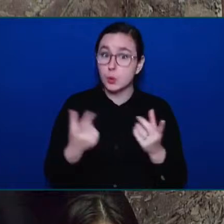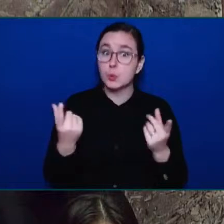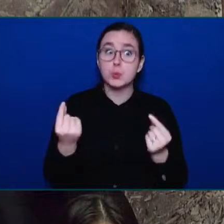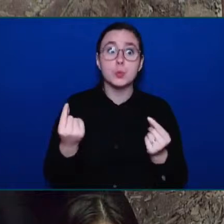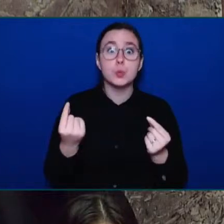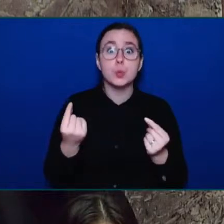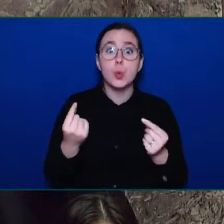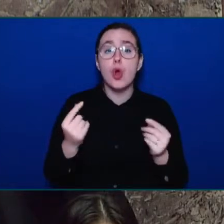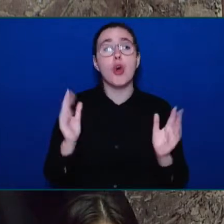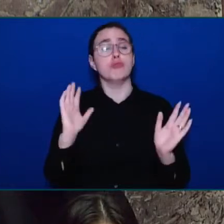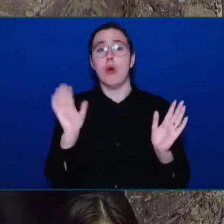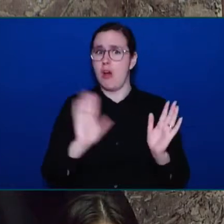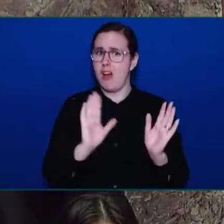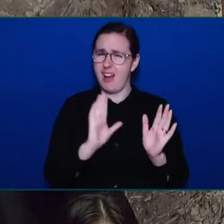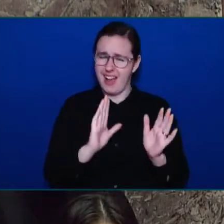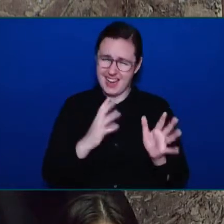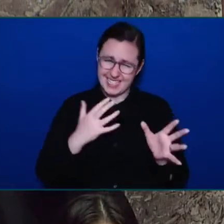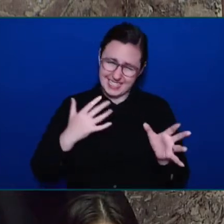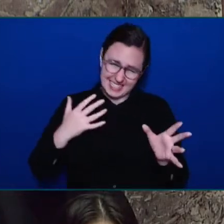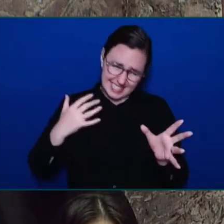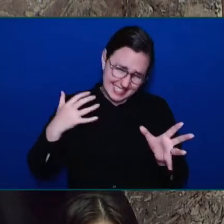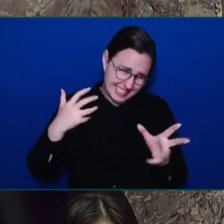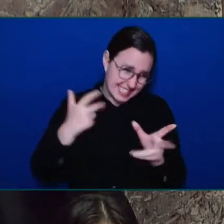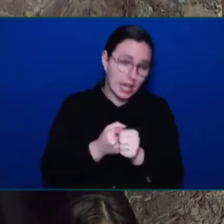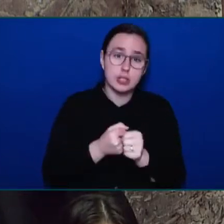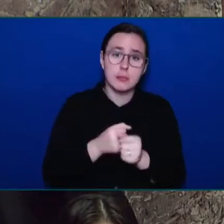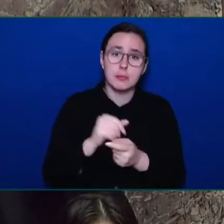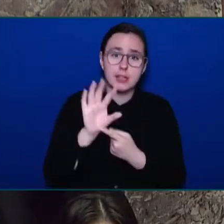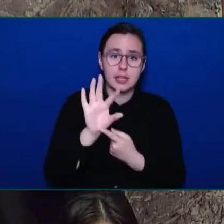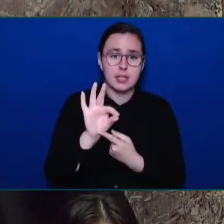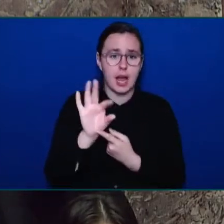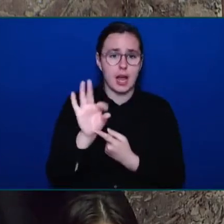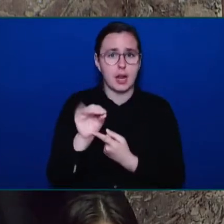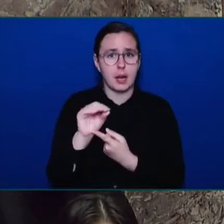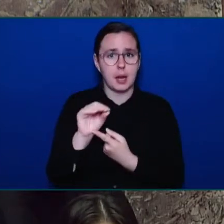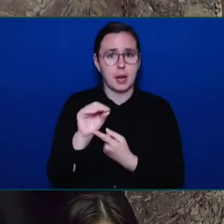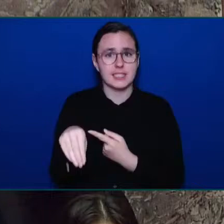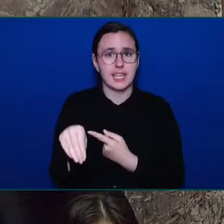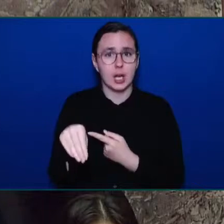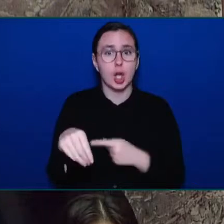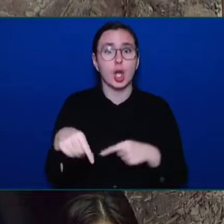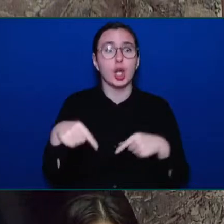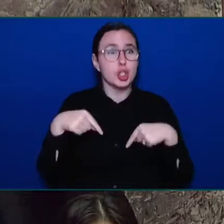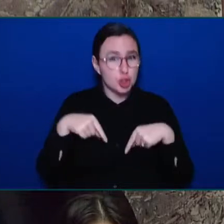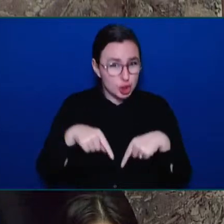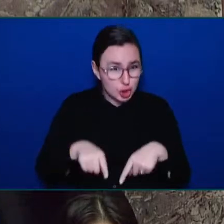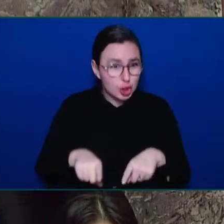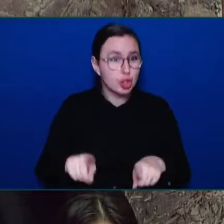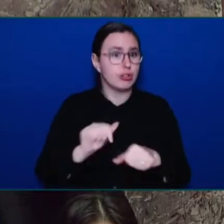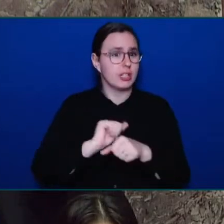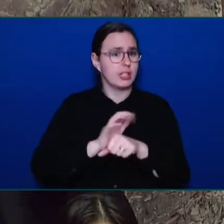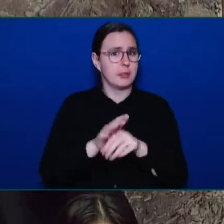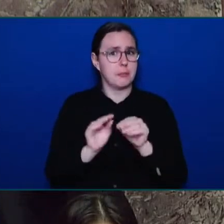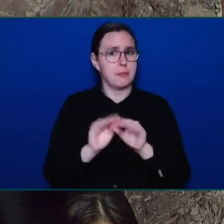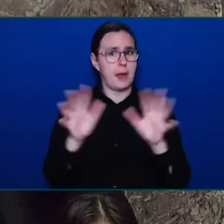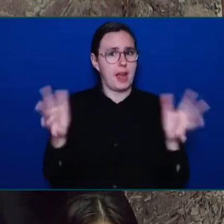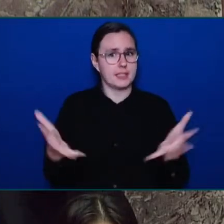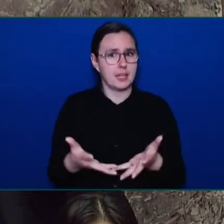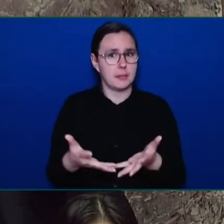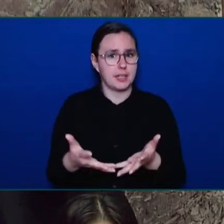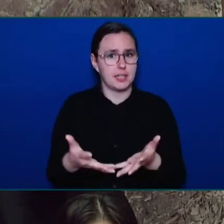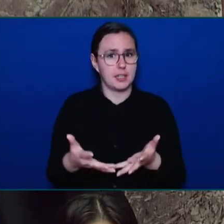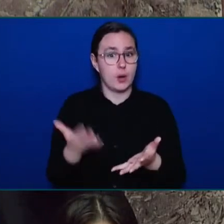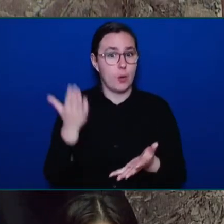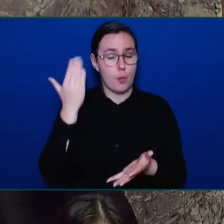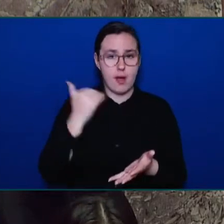In a pandemic year, because of surgical renewal, because of the 300 new surgical nurses that